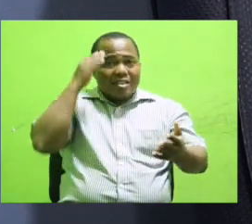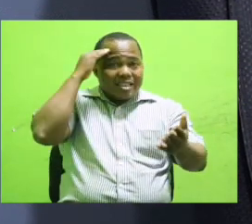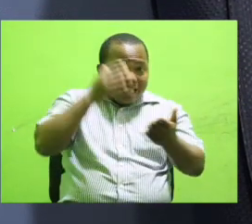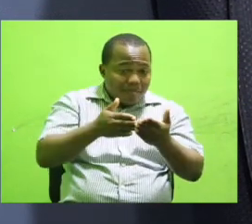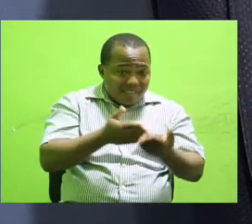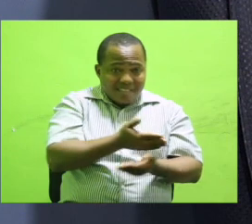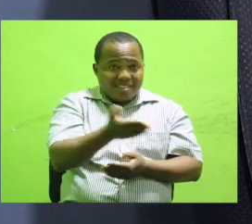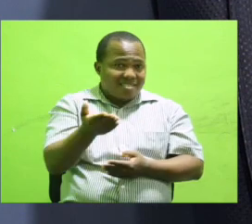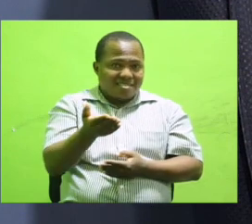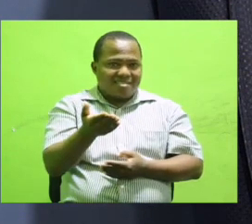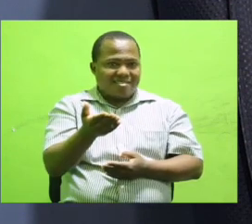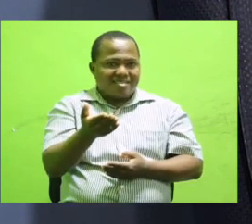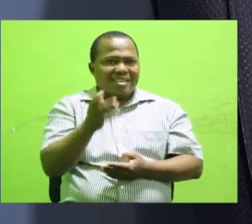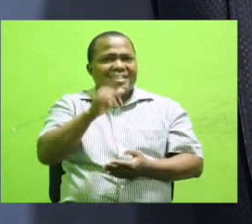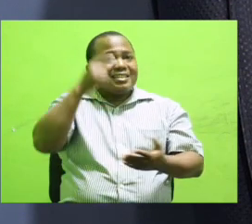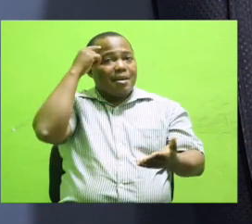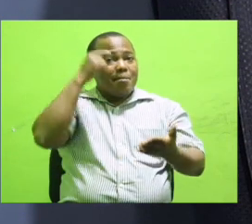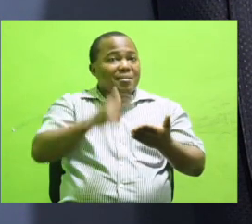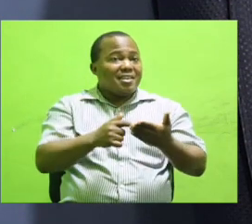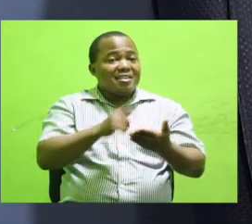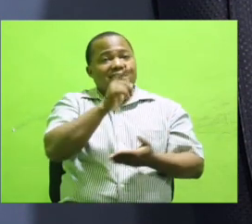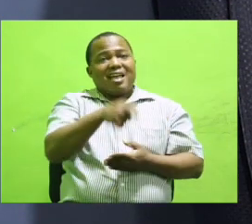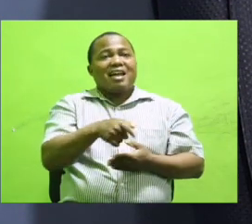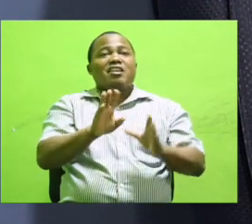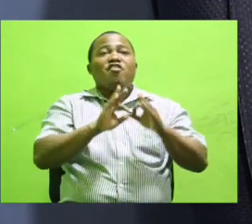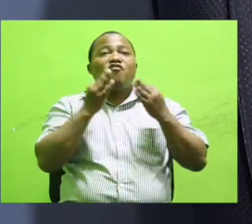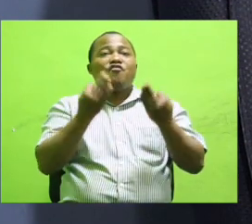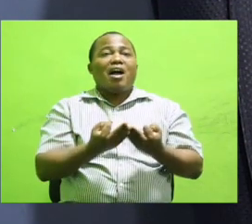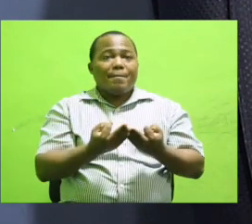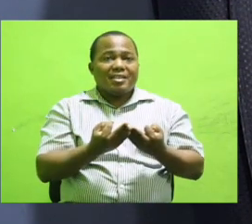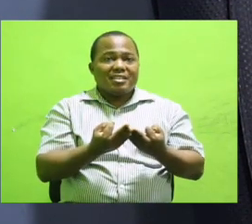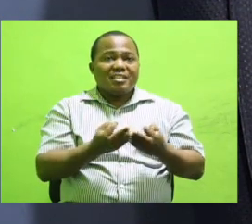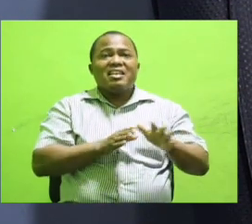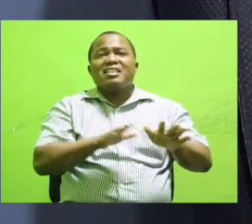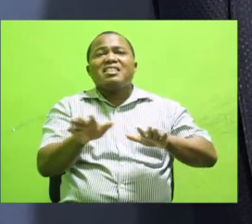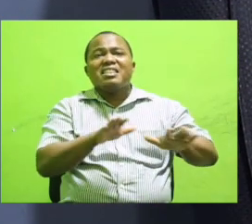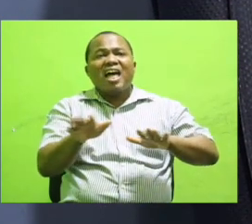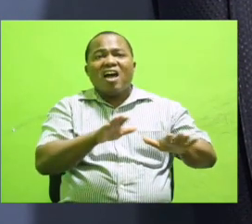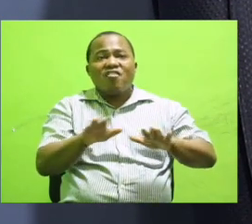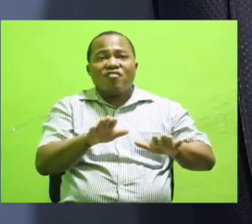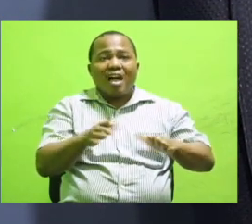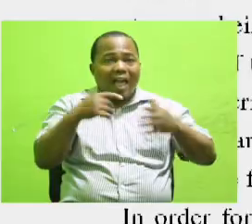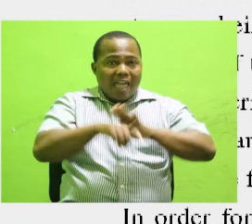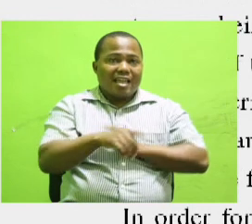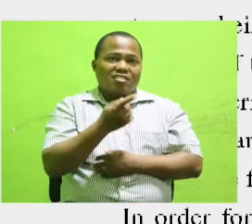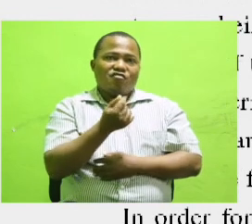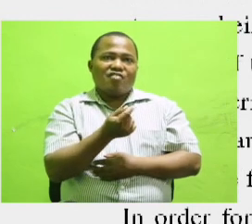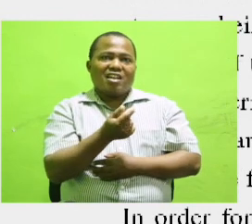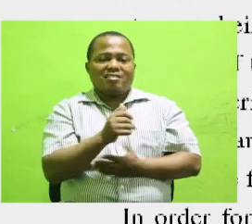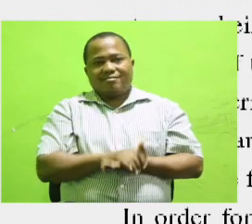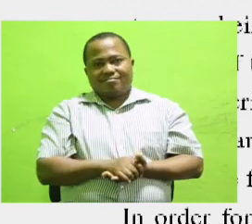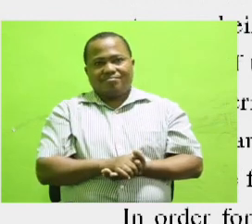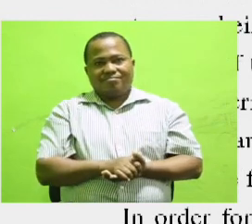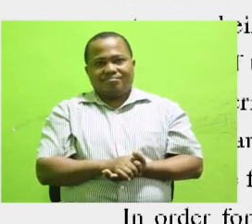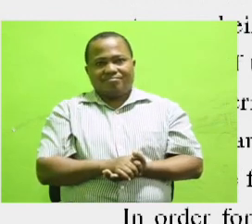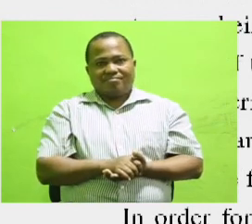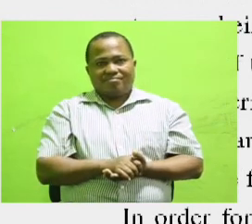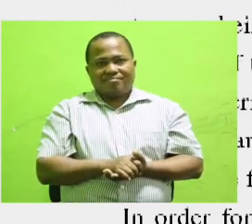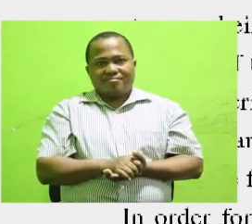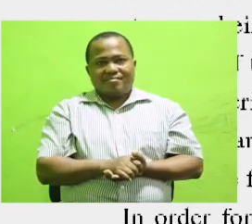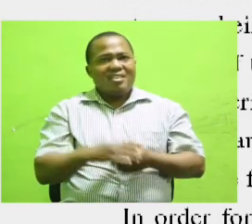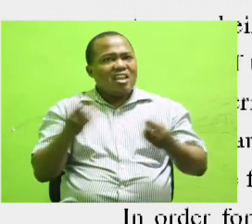this, this means that the family would suffer financially. Also, they